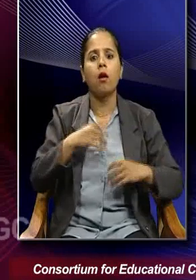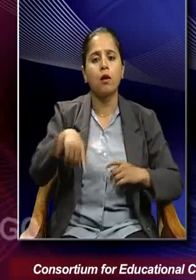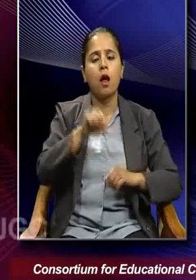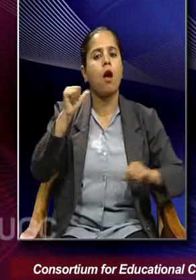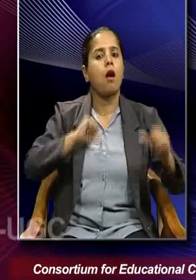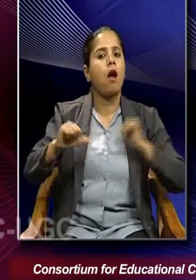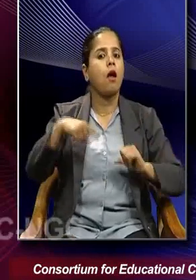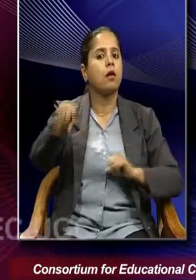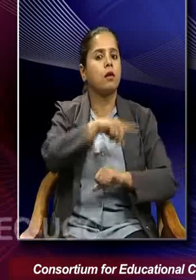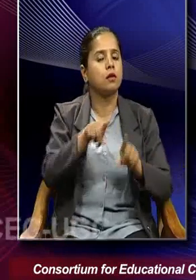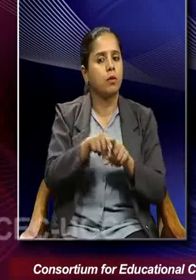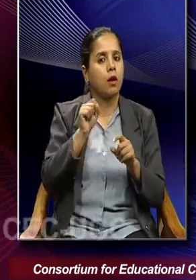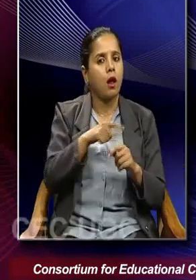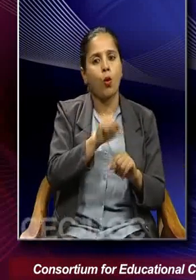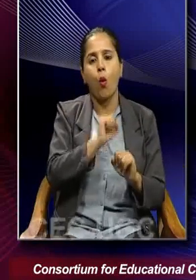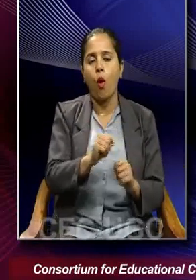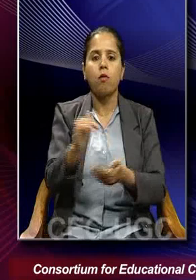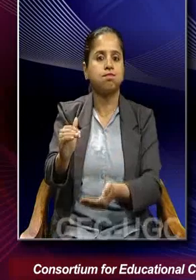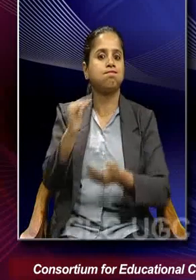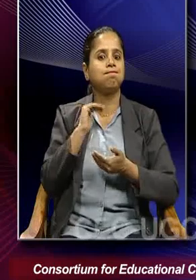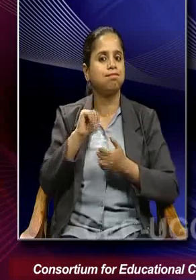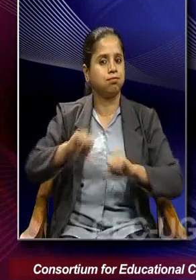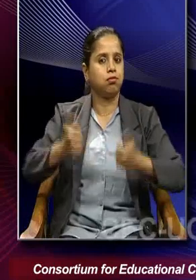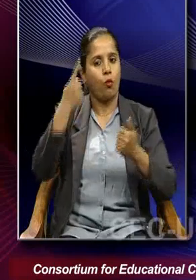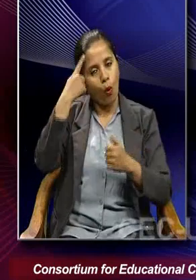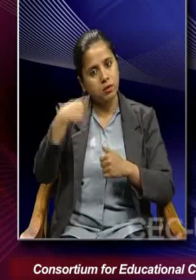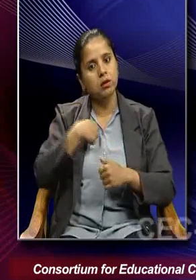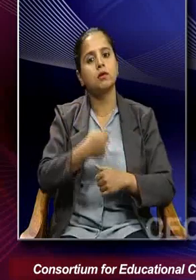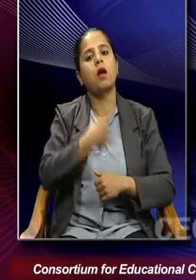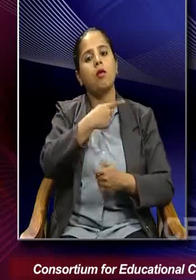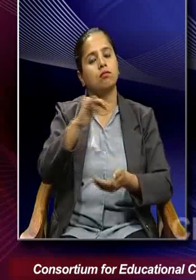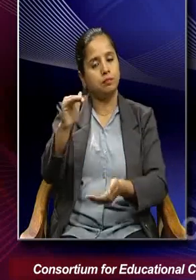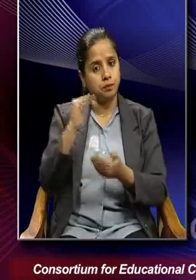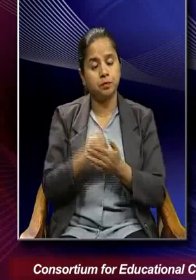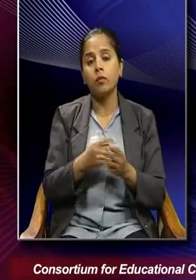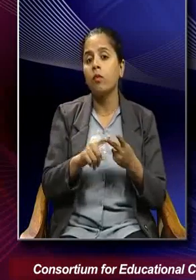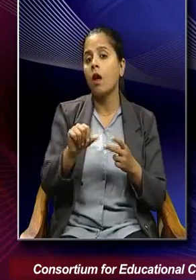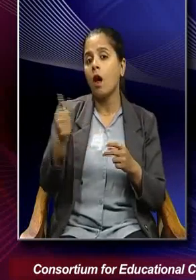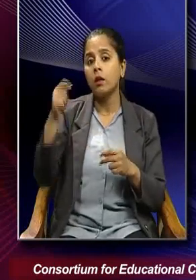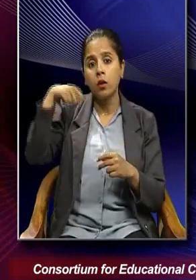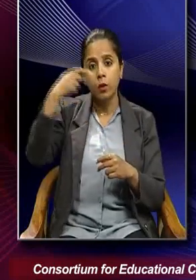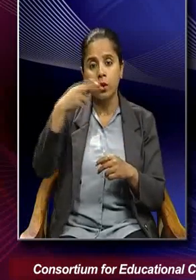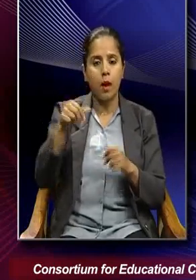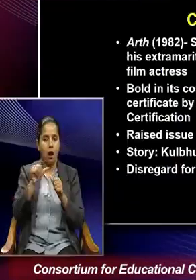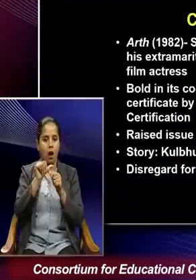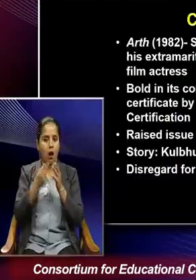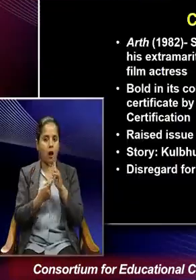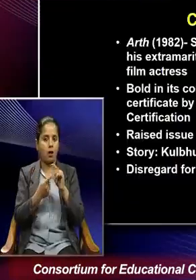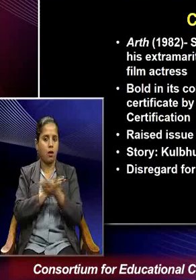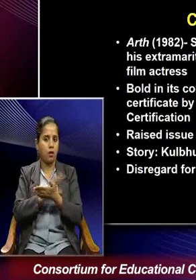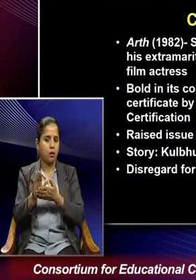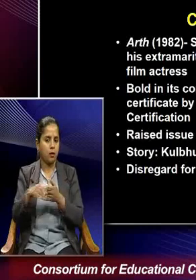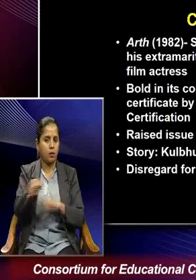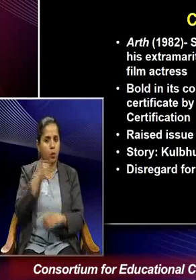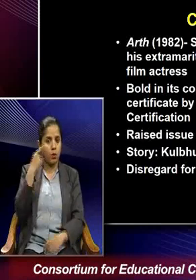she was able to secure an award for herself. Then other films, especially Earth, which he made